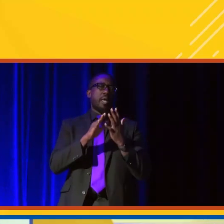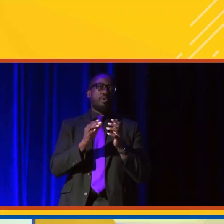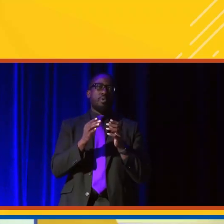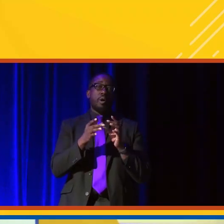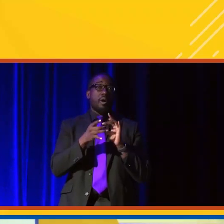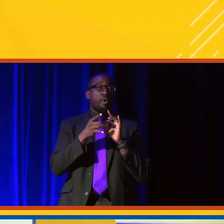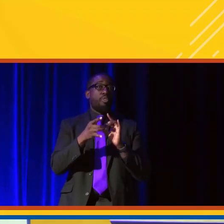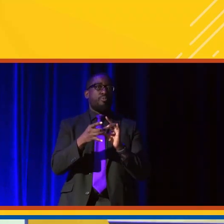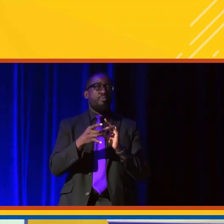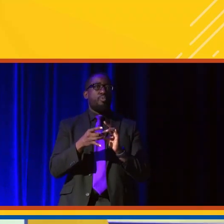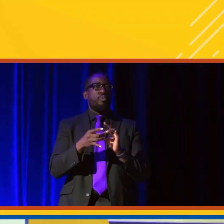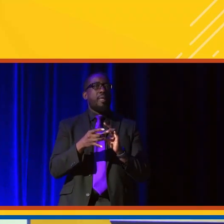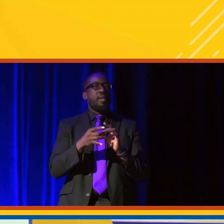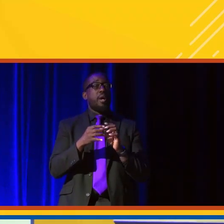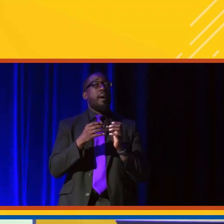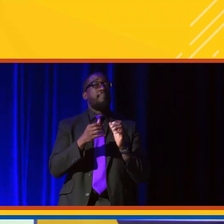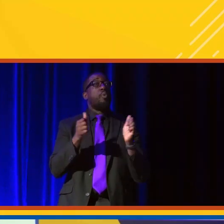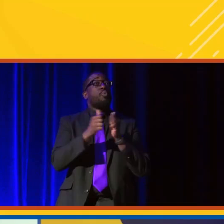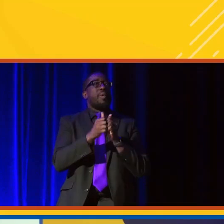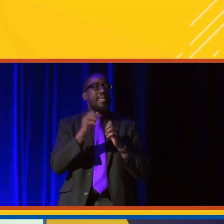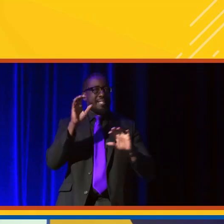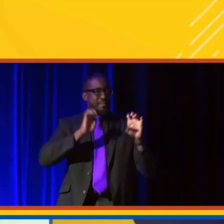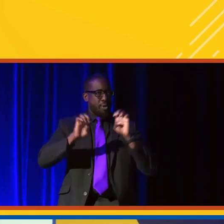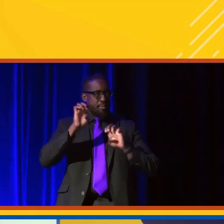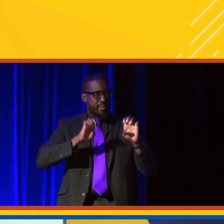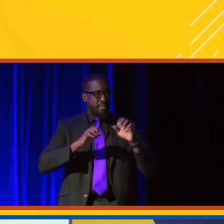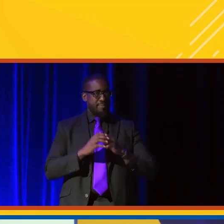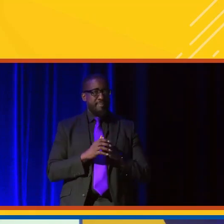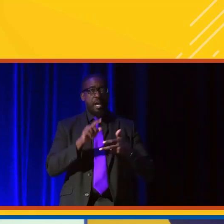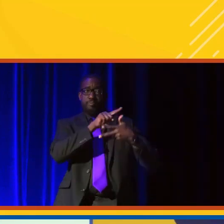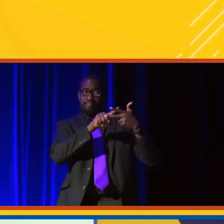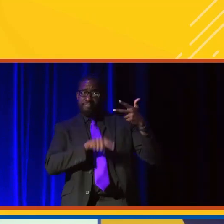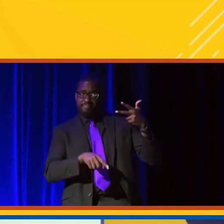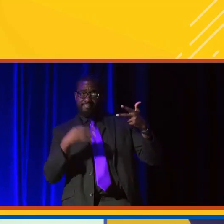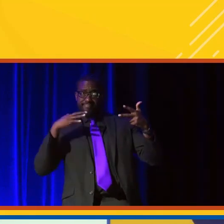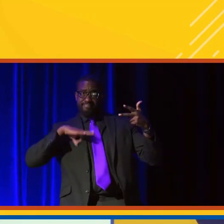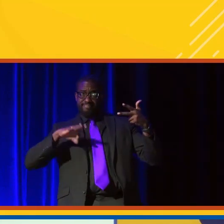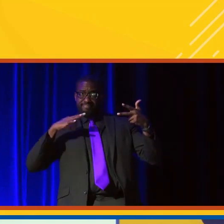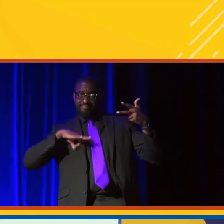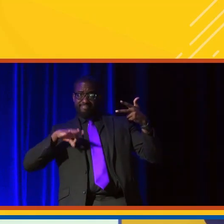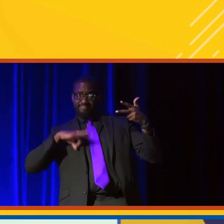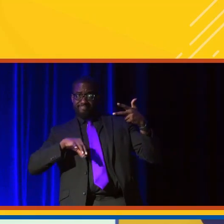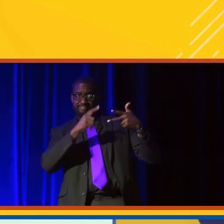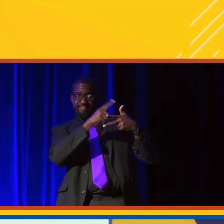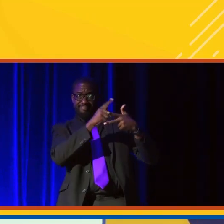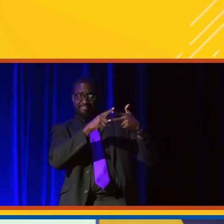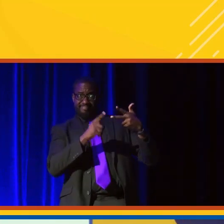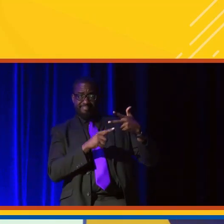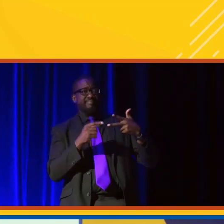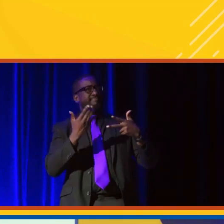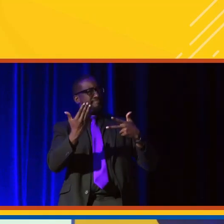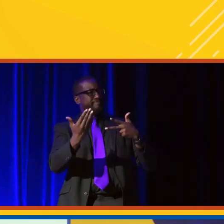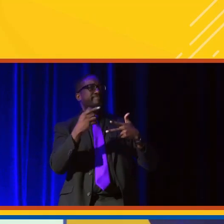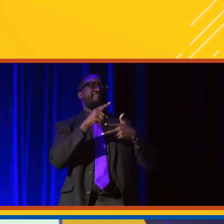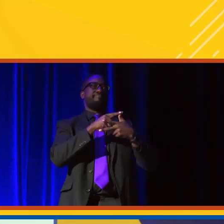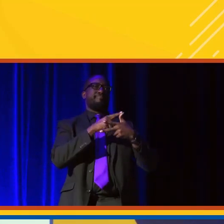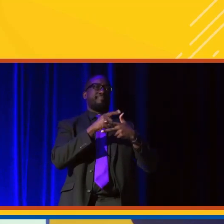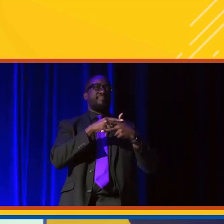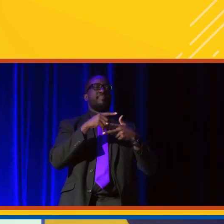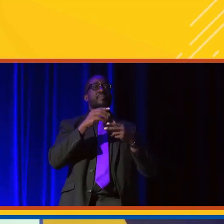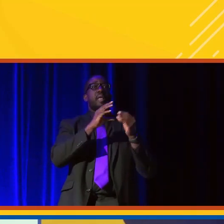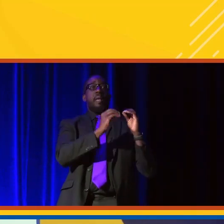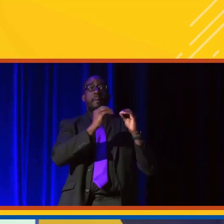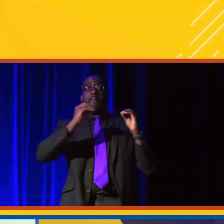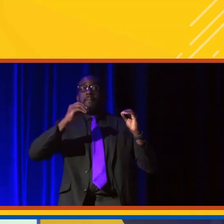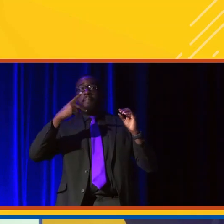And if you were to take away, 3 take-home points from this talk, I would propose that they be the following. The first, polymer science, which is